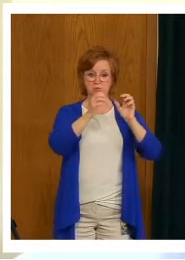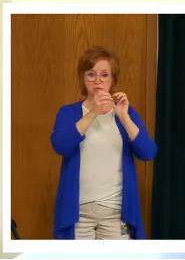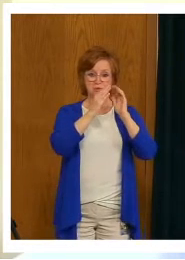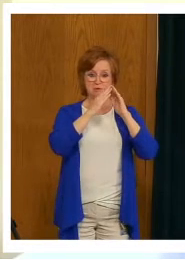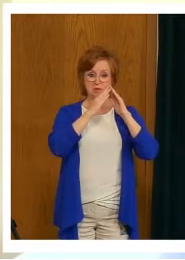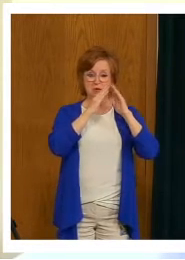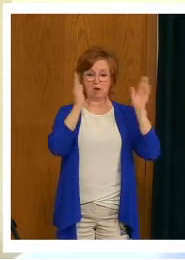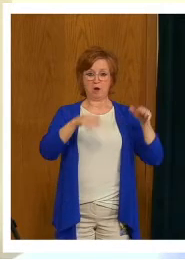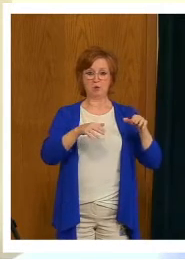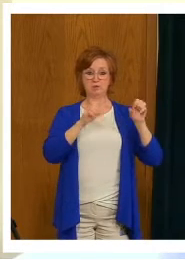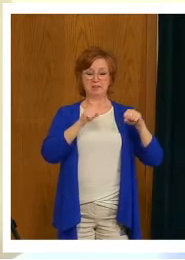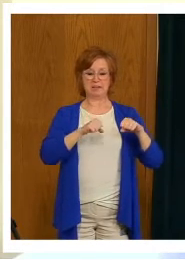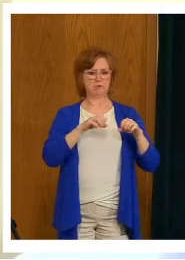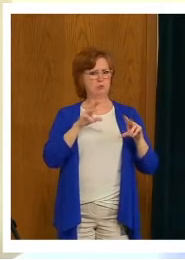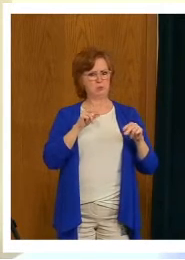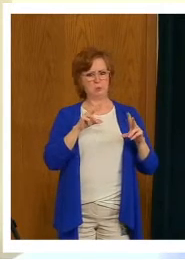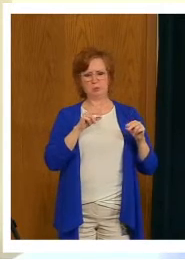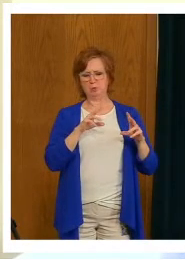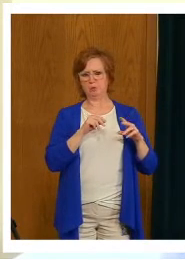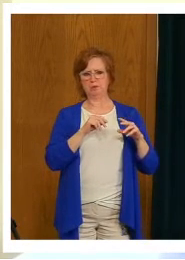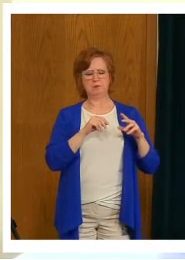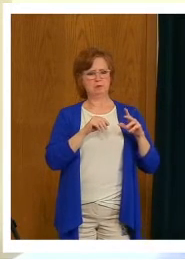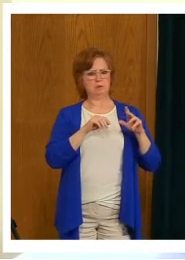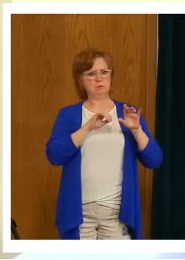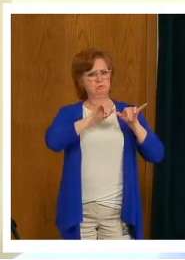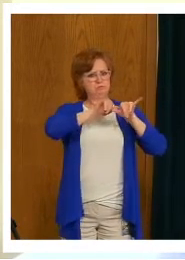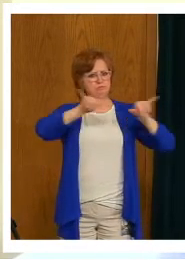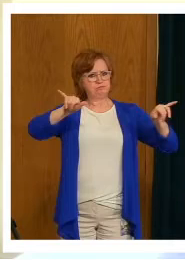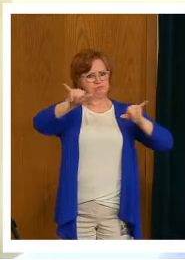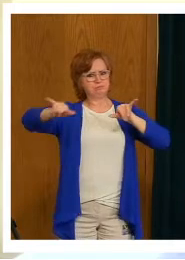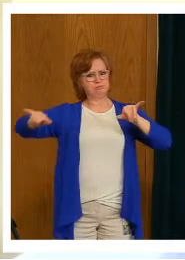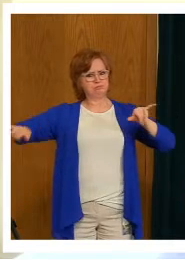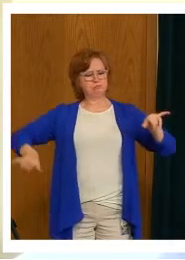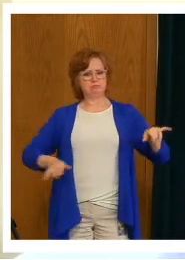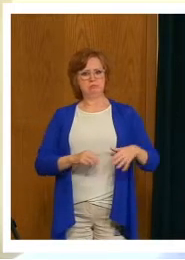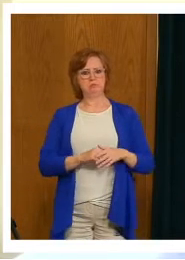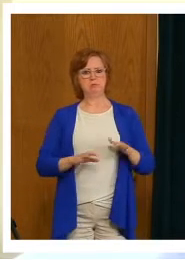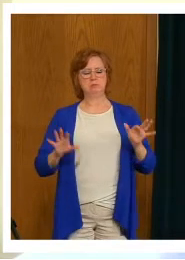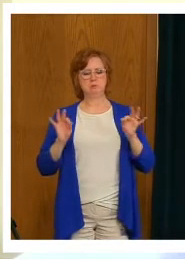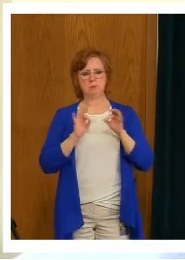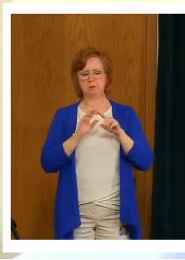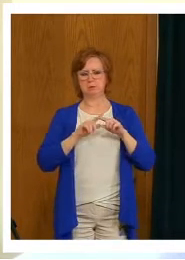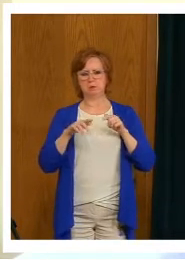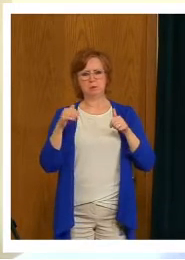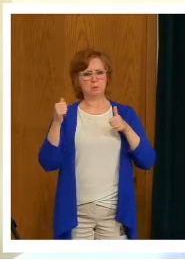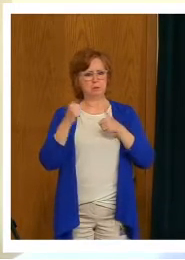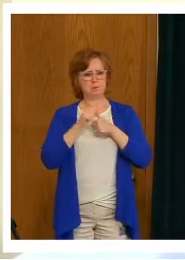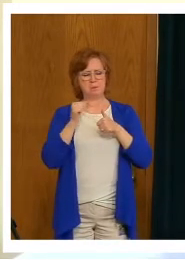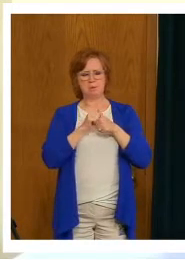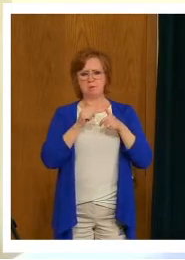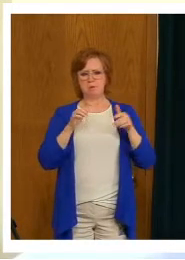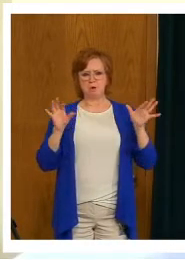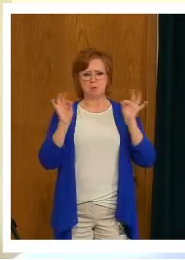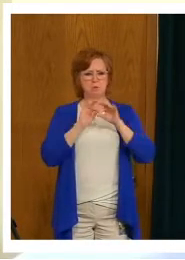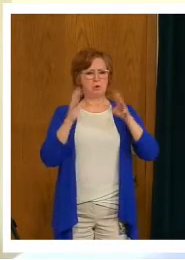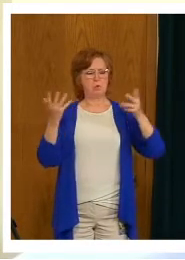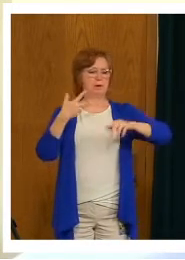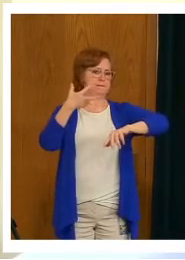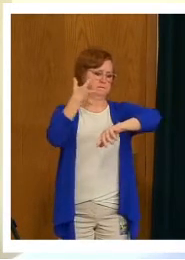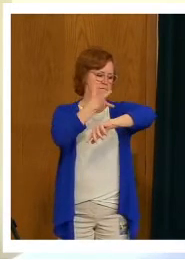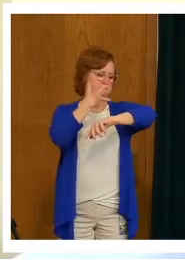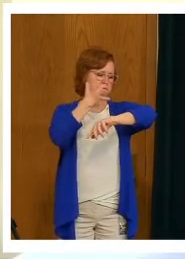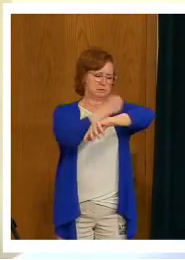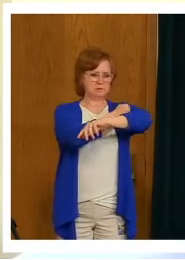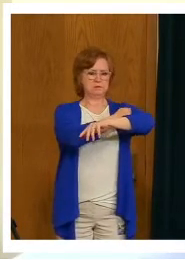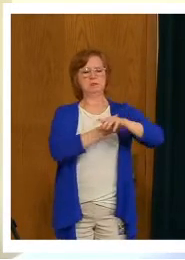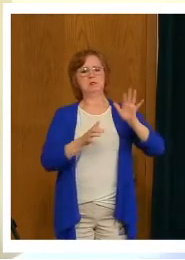to enter our reopening step 1 and beyond safely, the most important thing is to get vaccinated. And like the Premier said, most of our cases currently